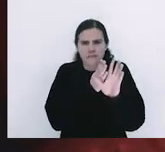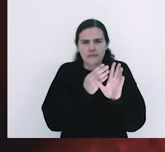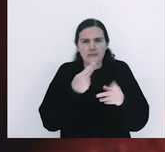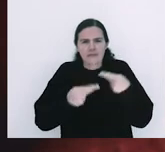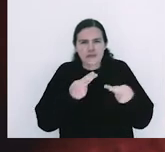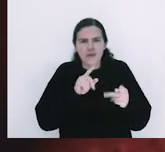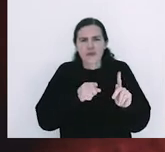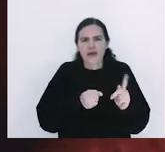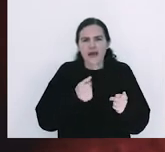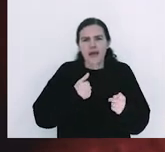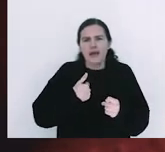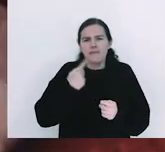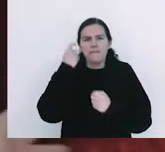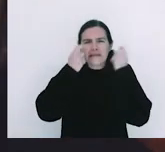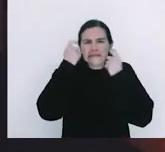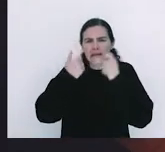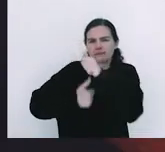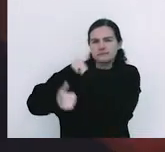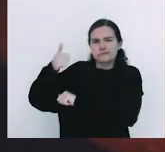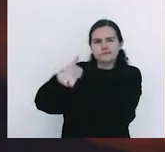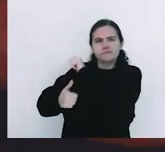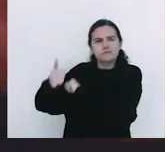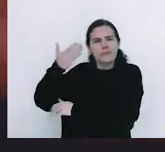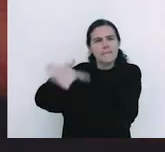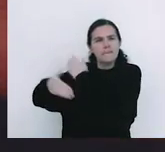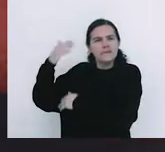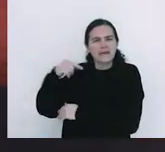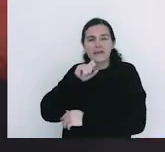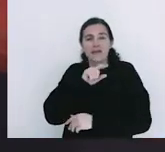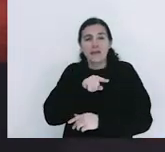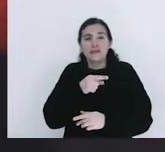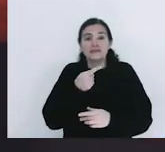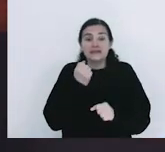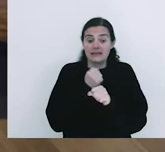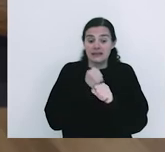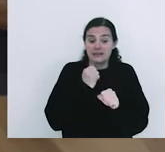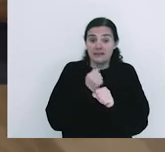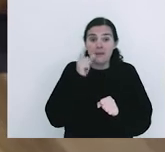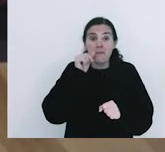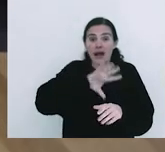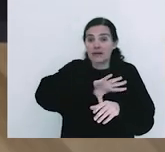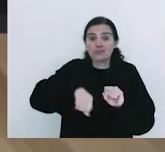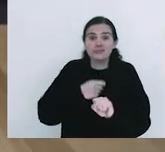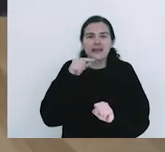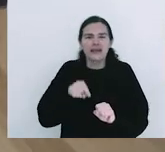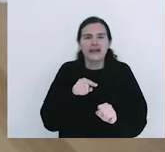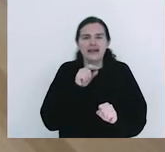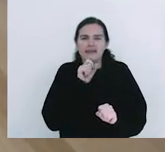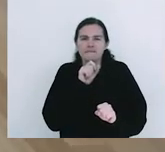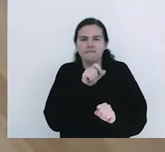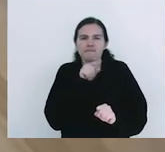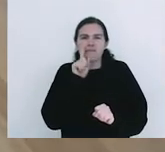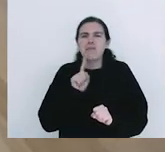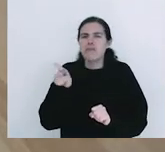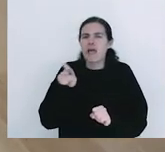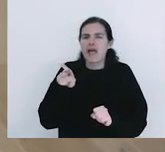reconstruction of the past, maybe this work, The Destruction of the Father, is one foray for her